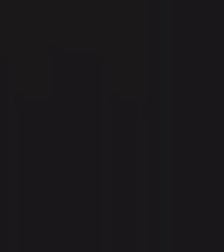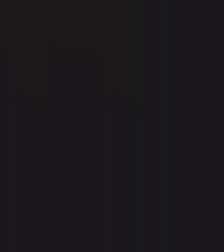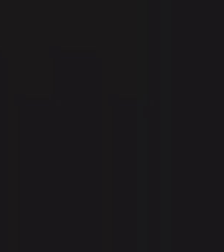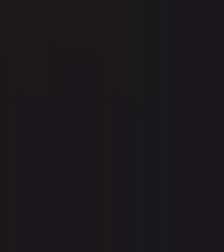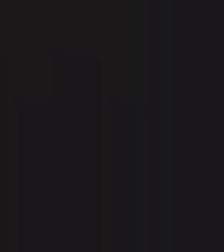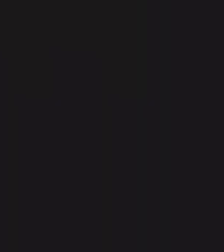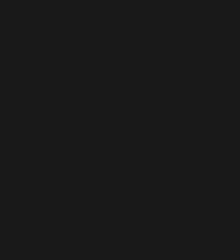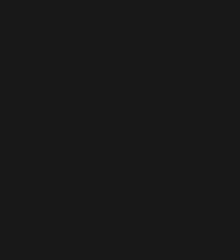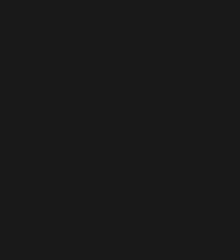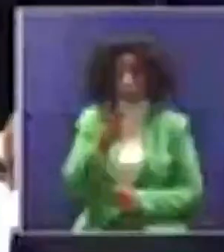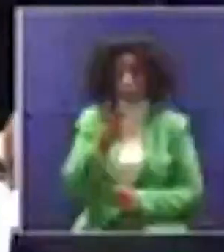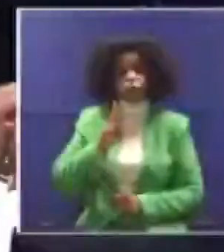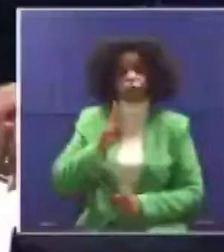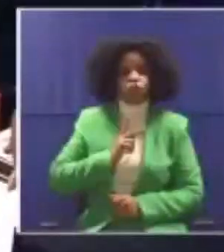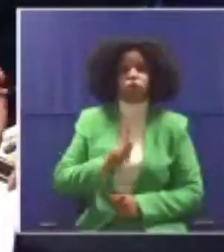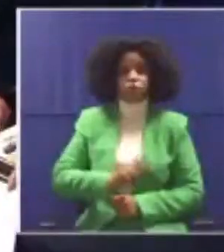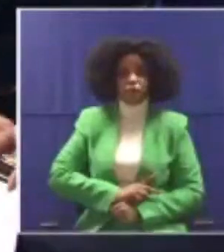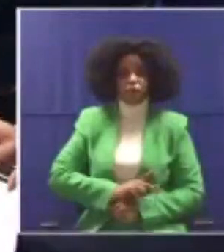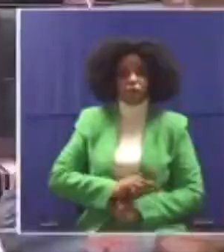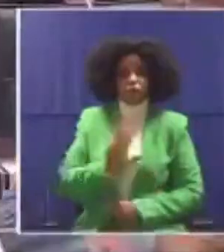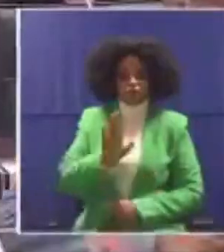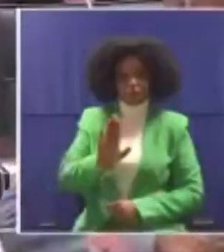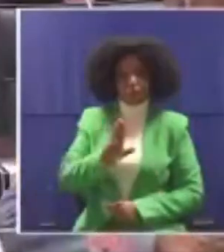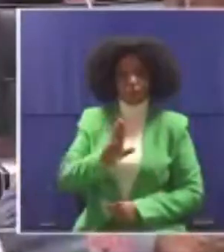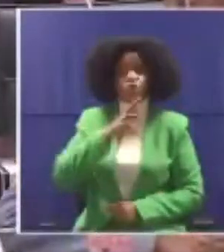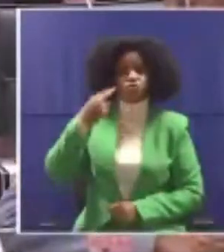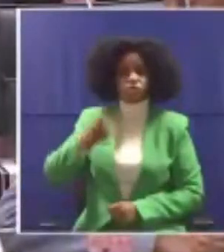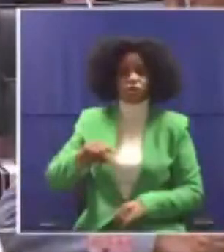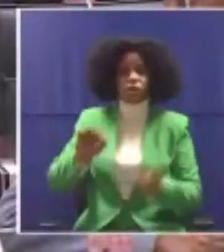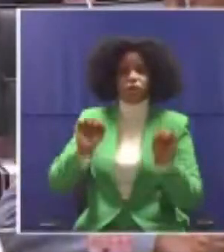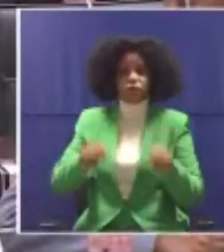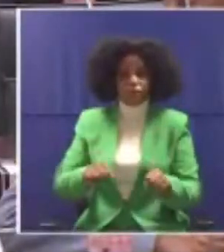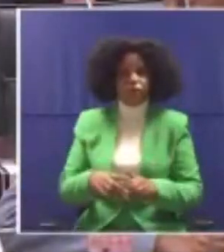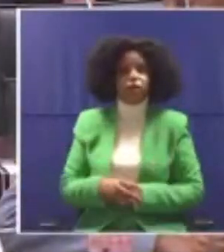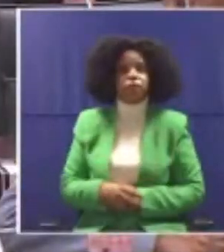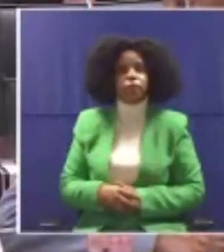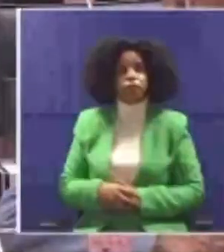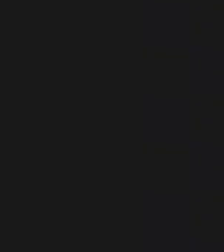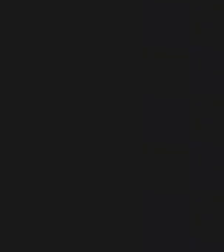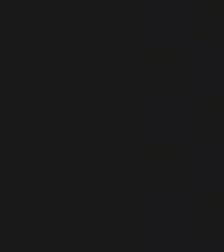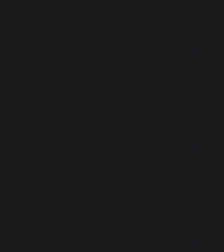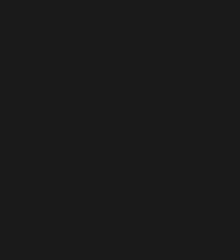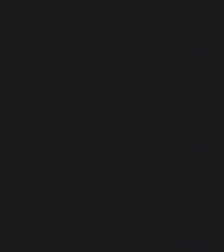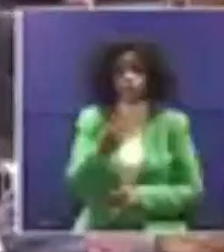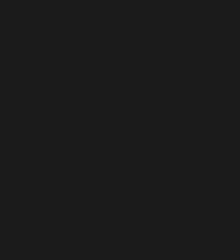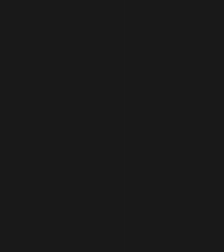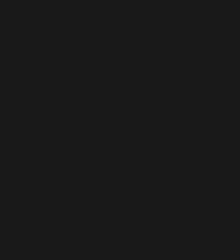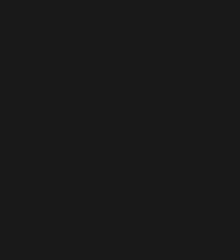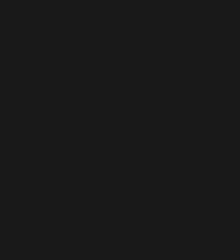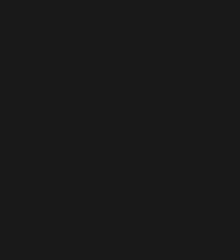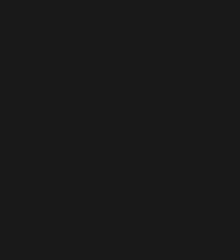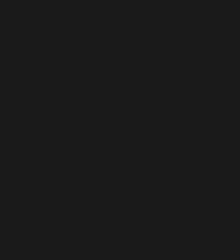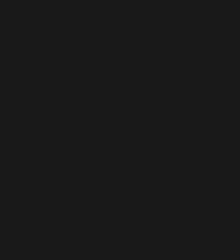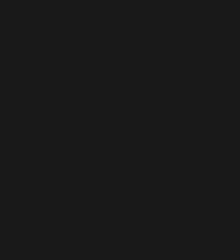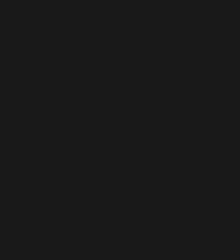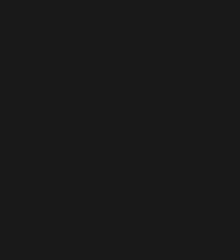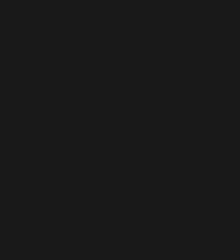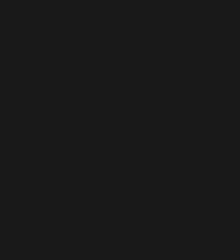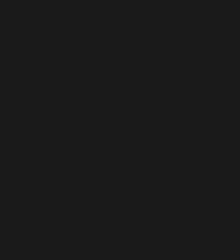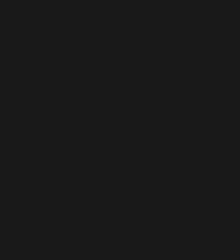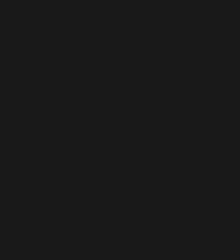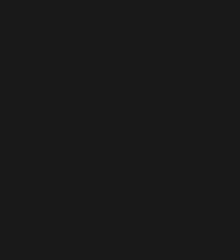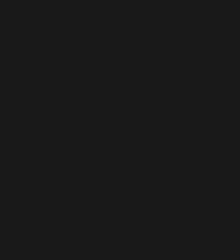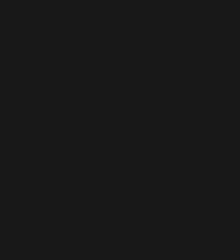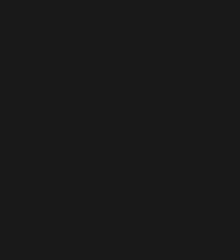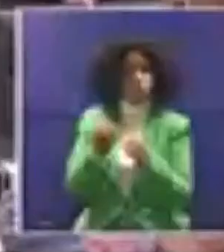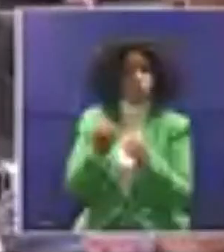realistic. And as you have admitted that we can't avoid coalitions, and that is a clear indication that you